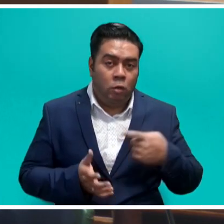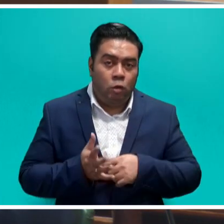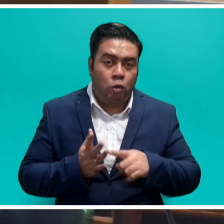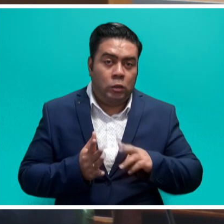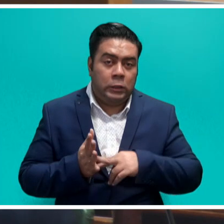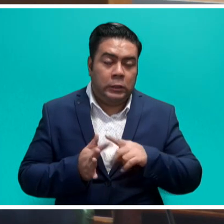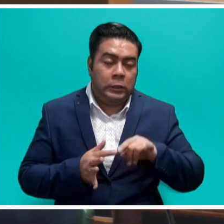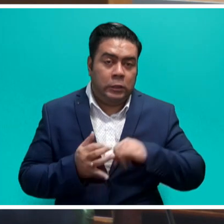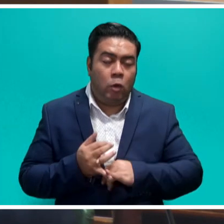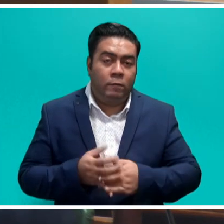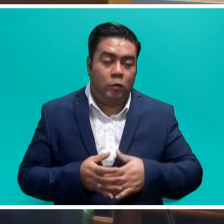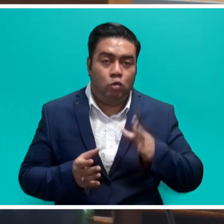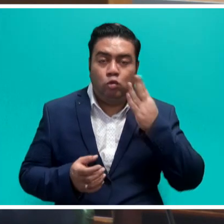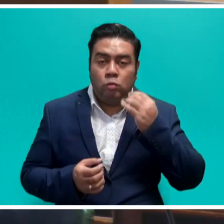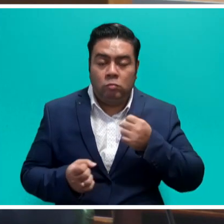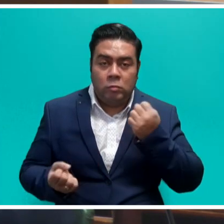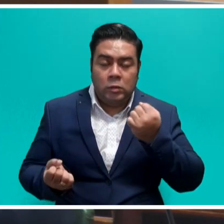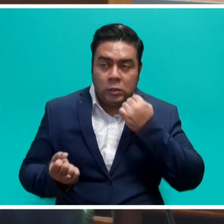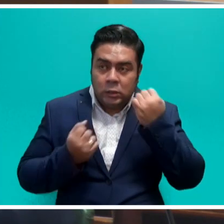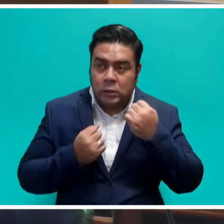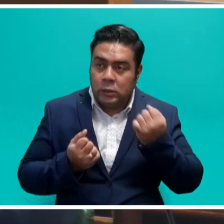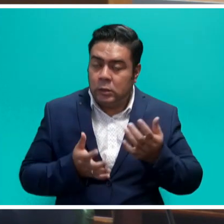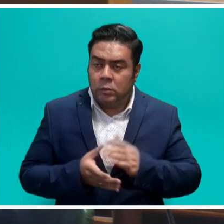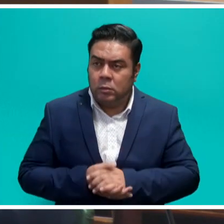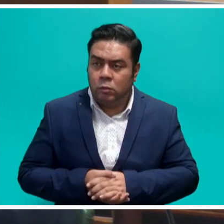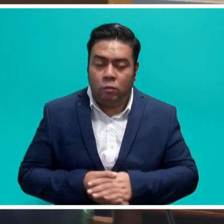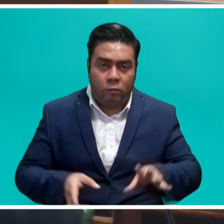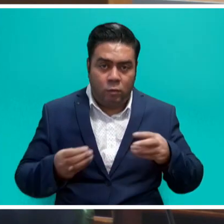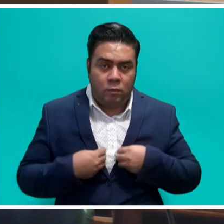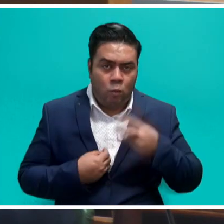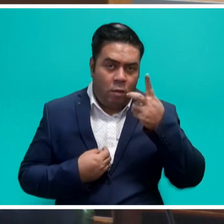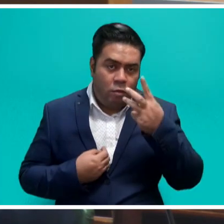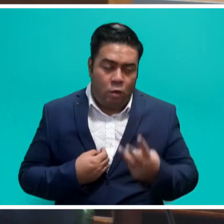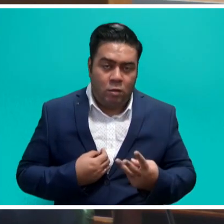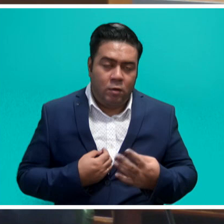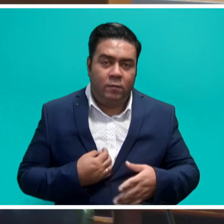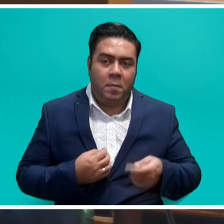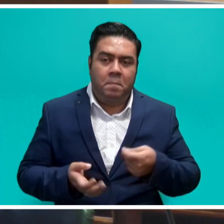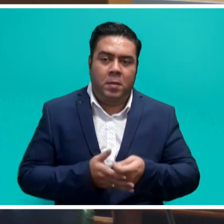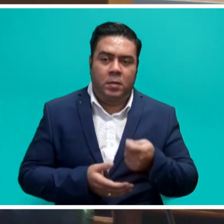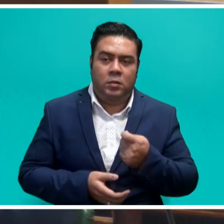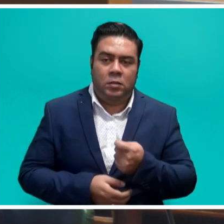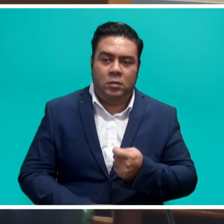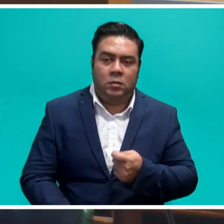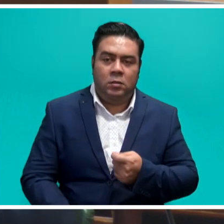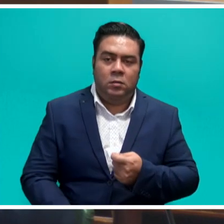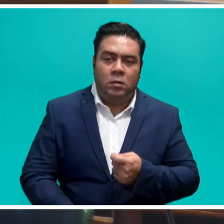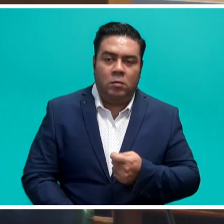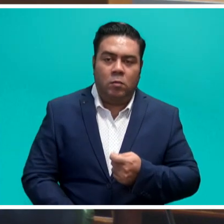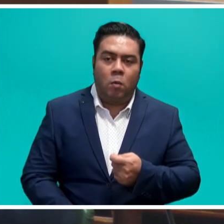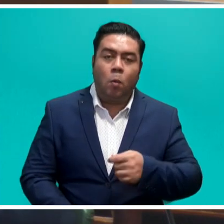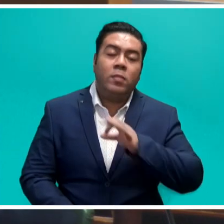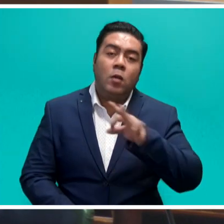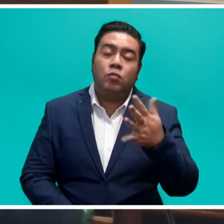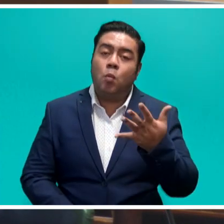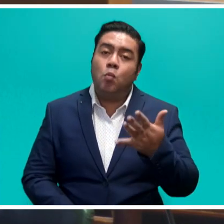for the farmers, we have allowed that the farmers receive a third cane payment of 2314 without any deduction,